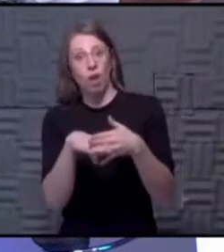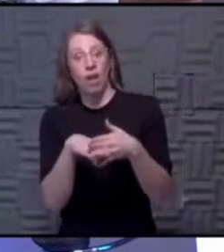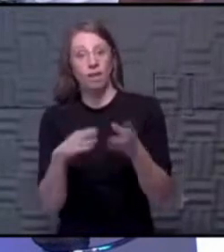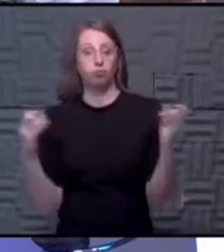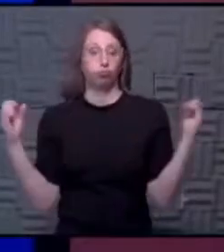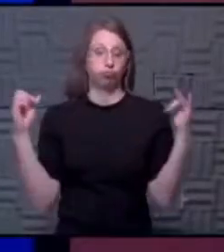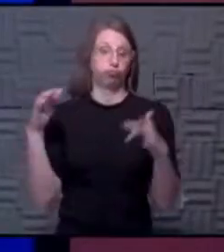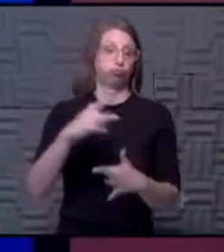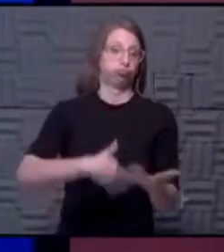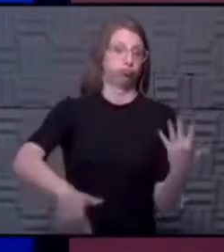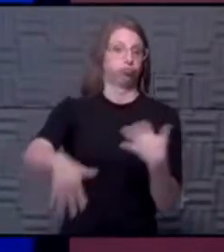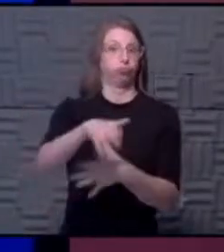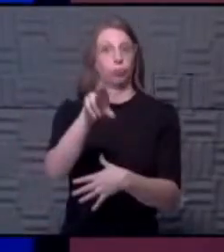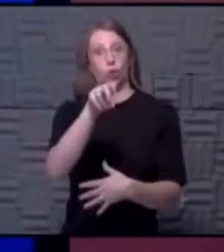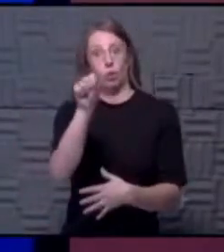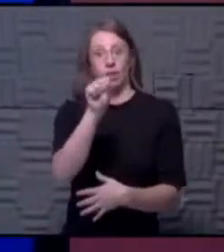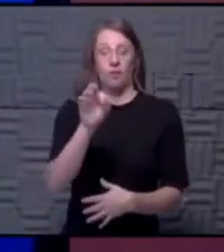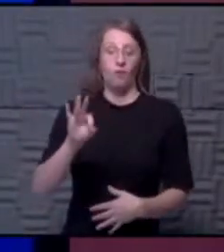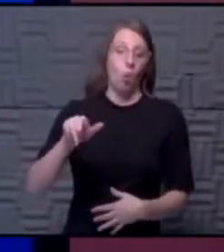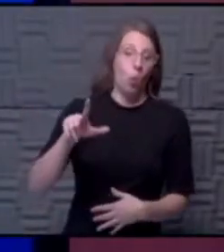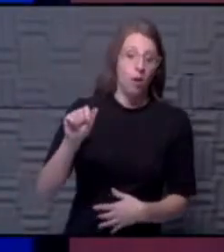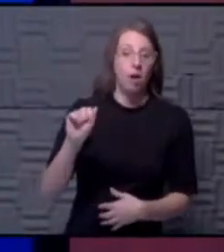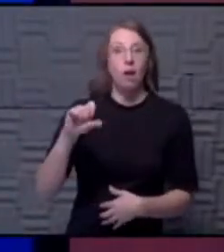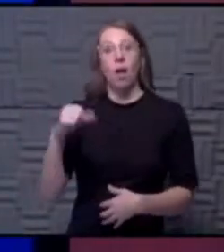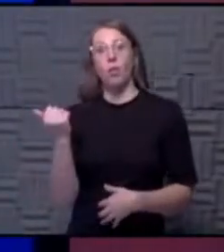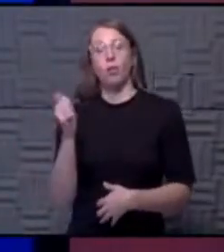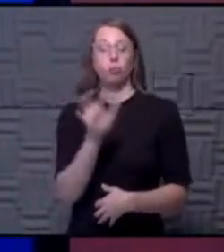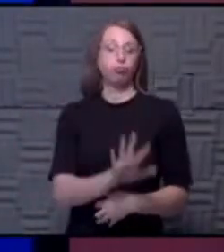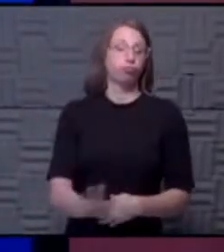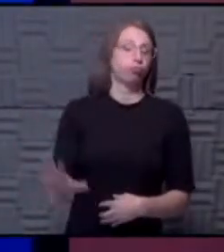gatherings across the U.S. in Florida and other areas.